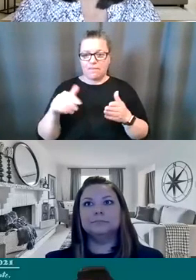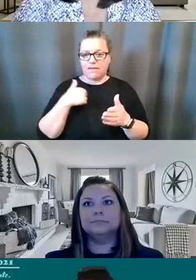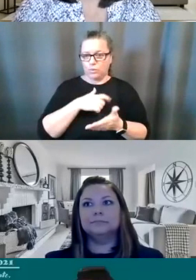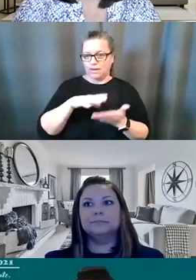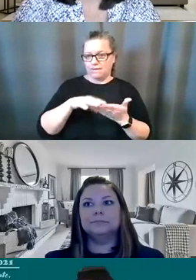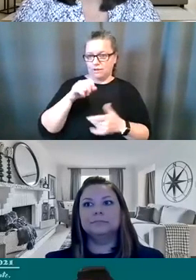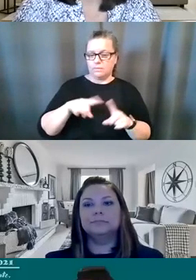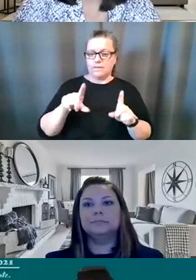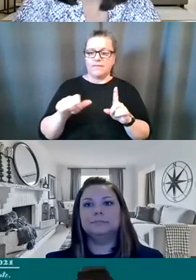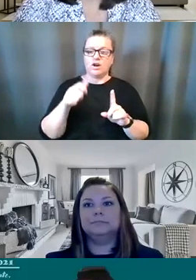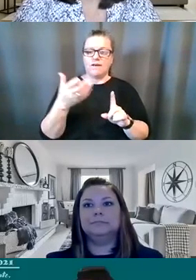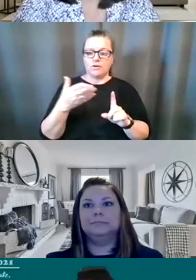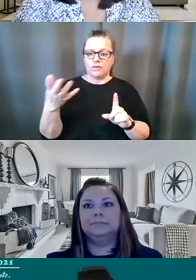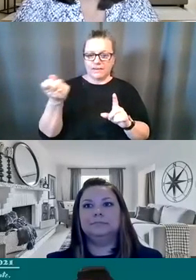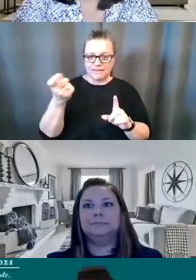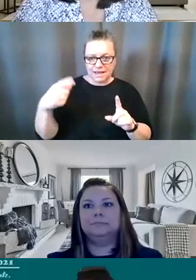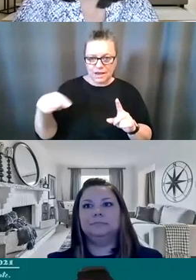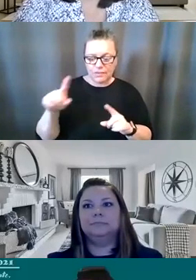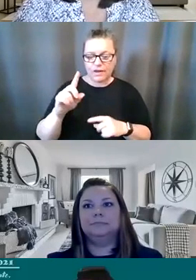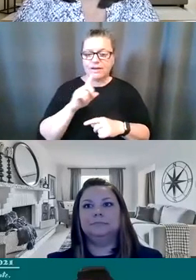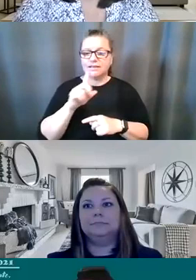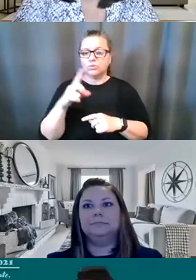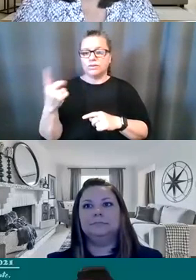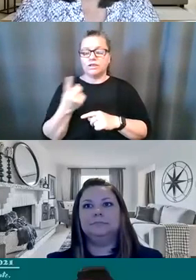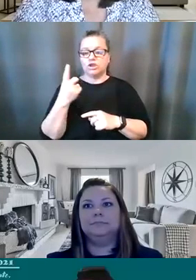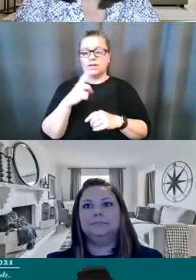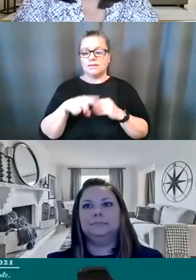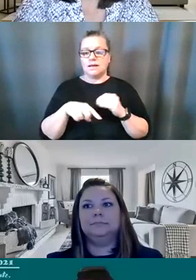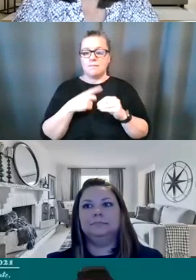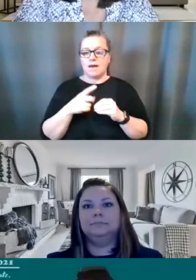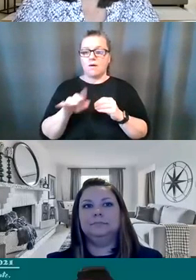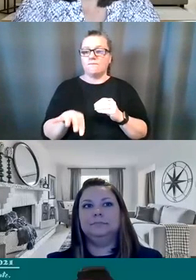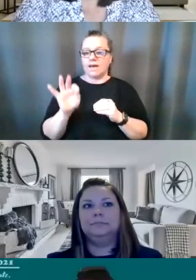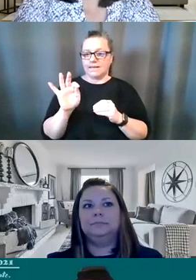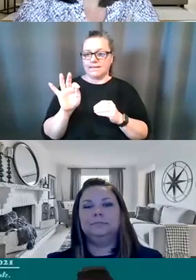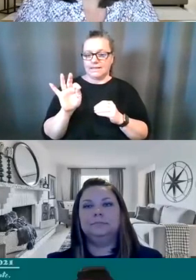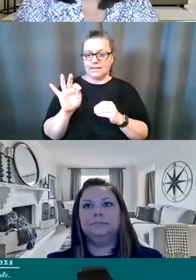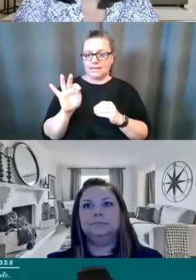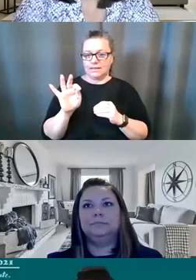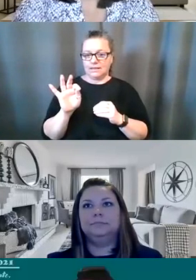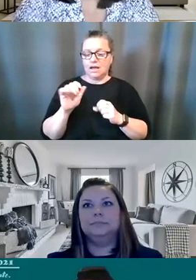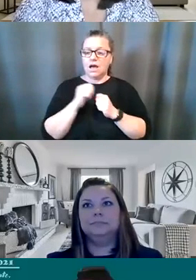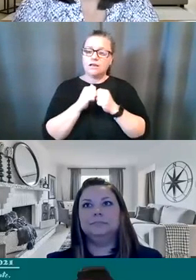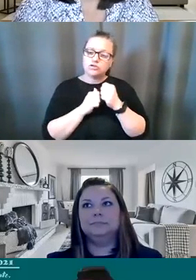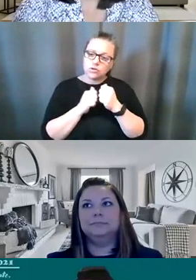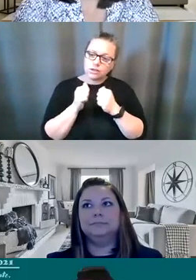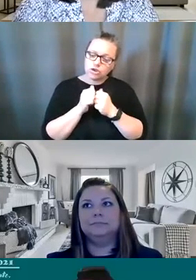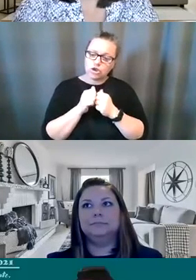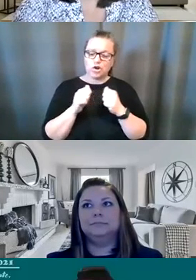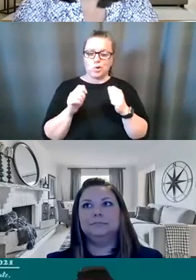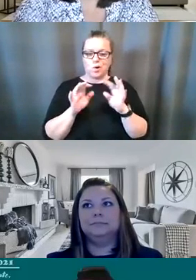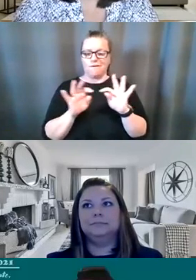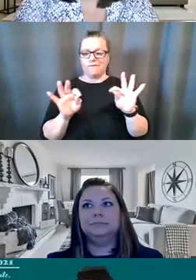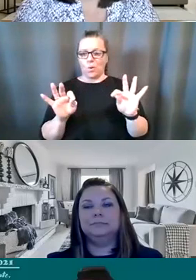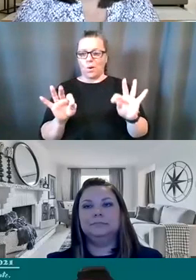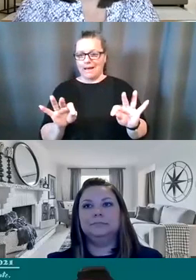are other things that are out there. It's really just about finding a structure or a format